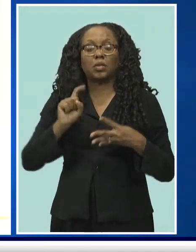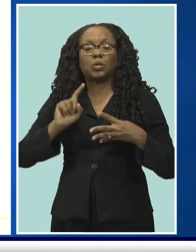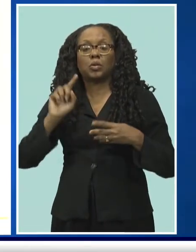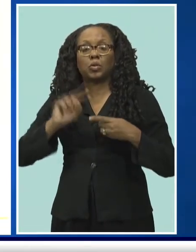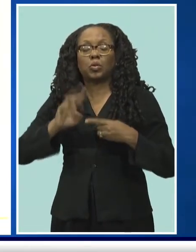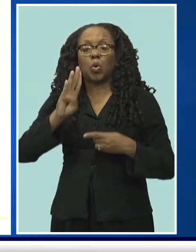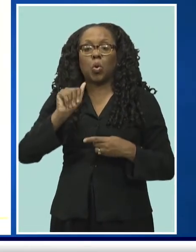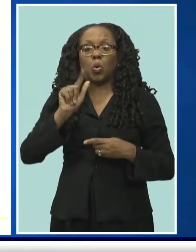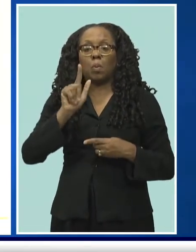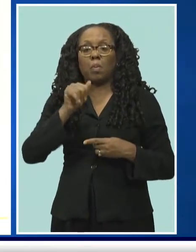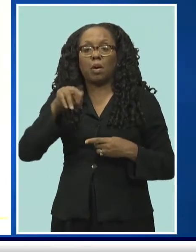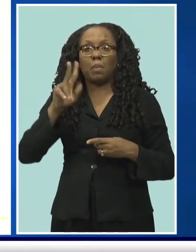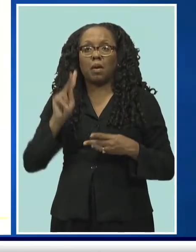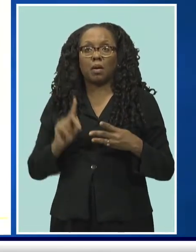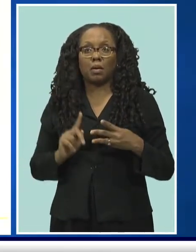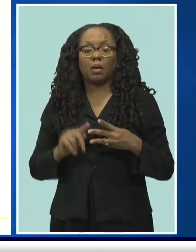around Bushy Park,